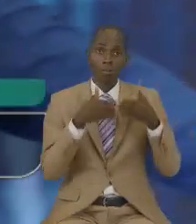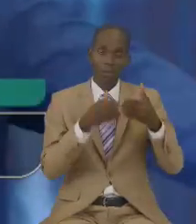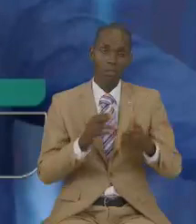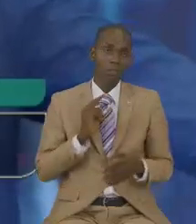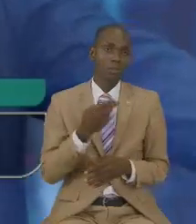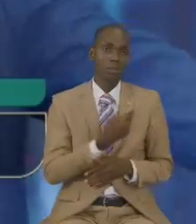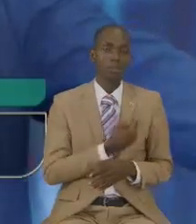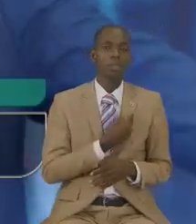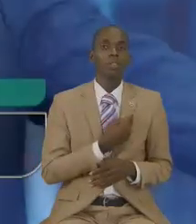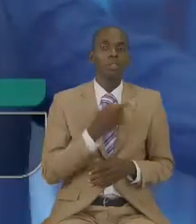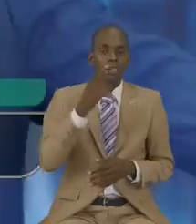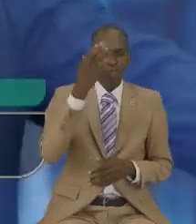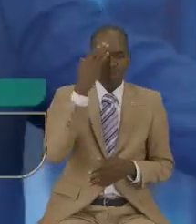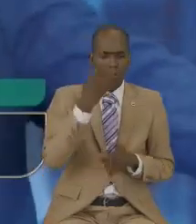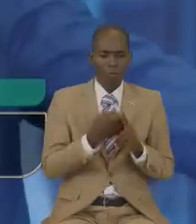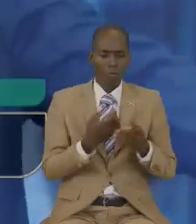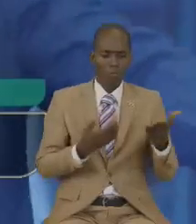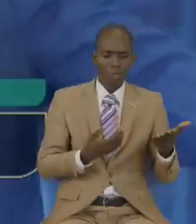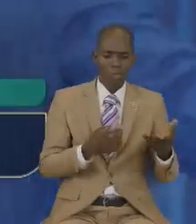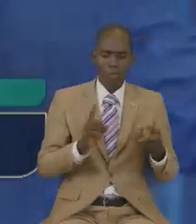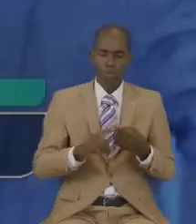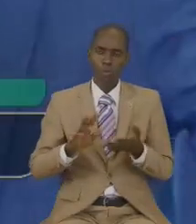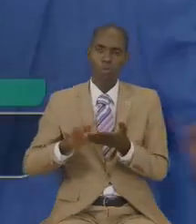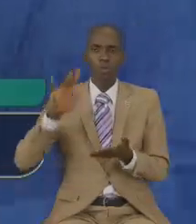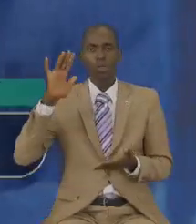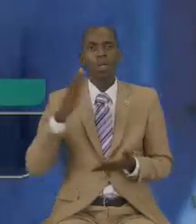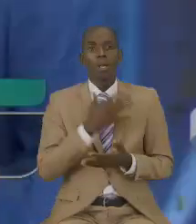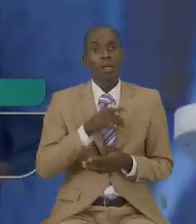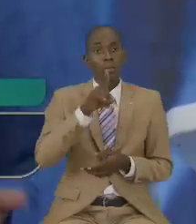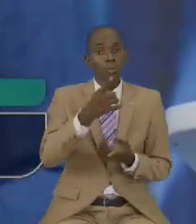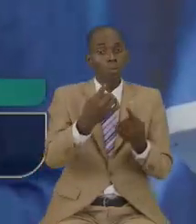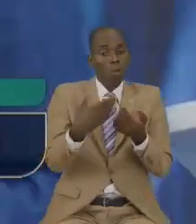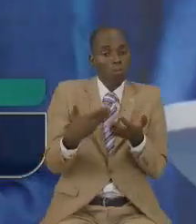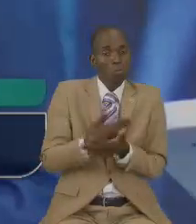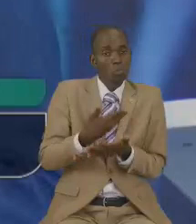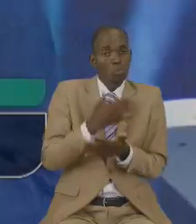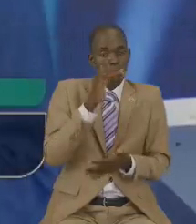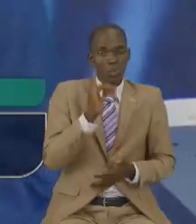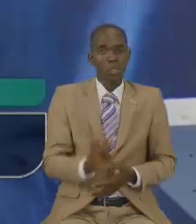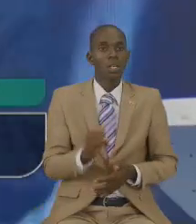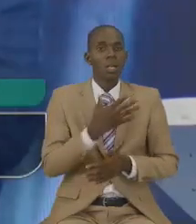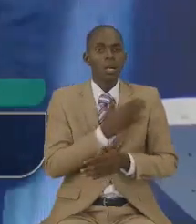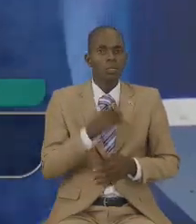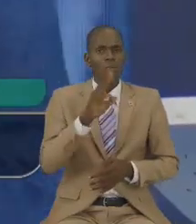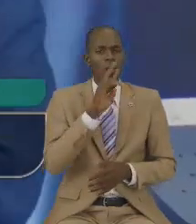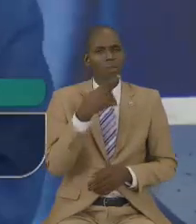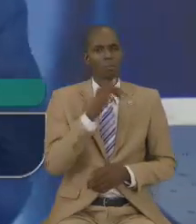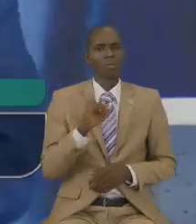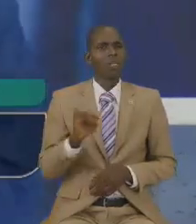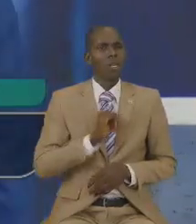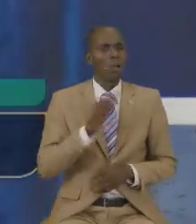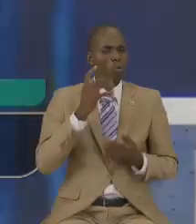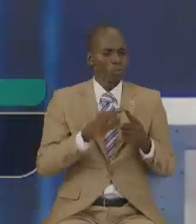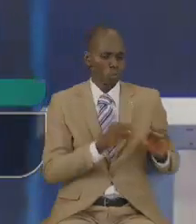He's moved from here to glory. And you come and you're just beginning, and you say, I want to move on